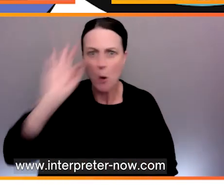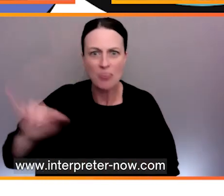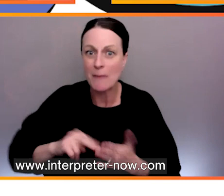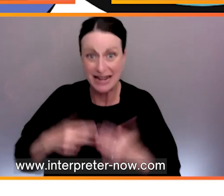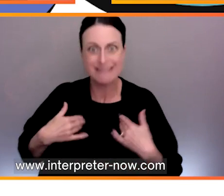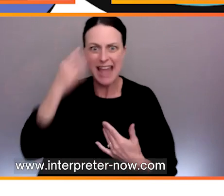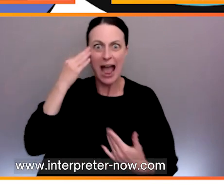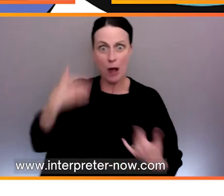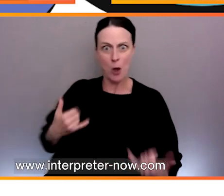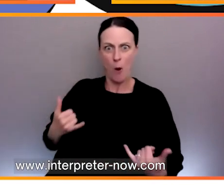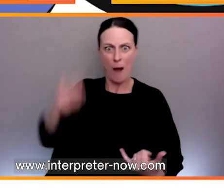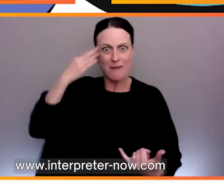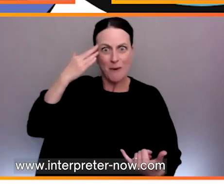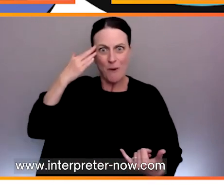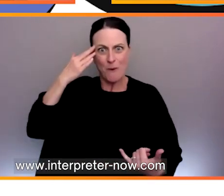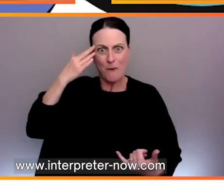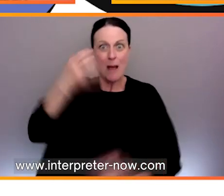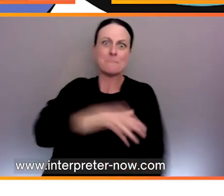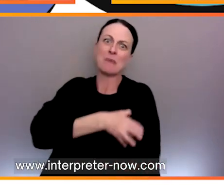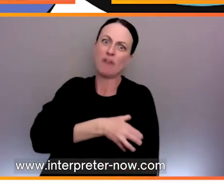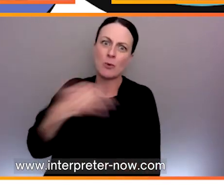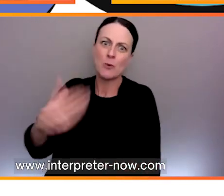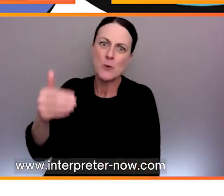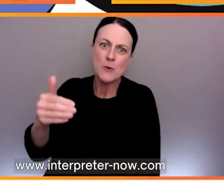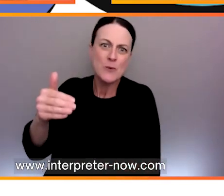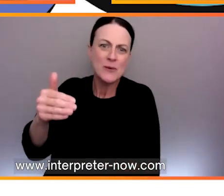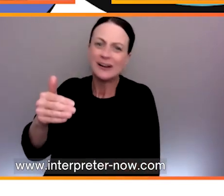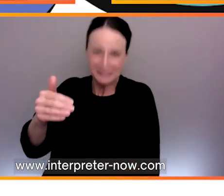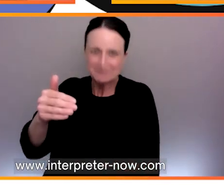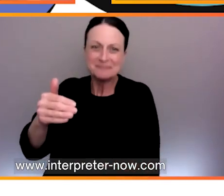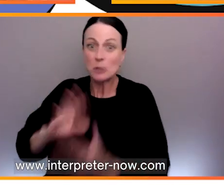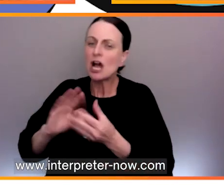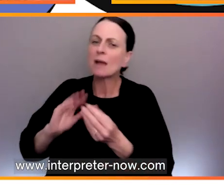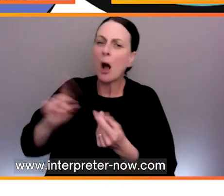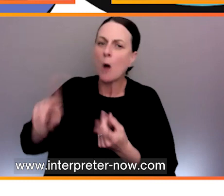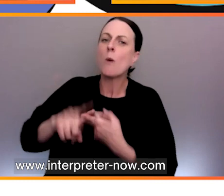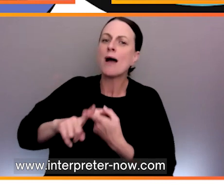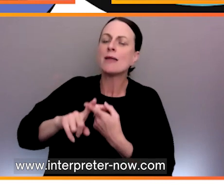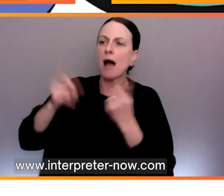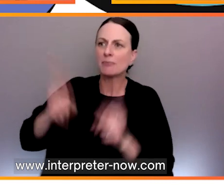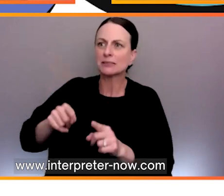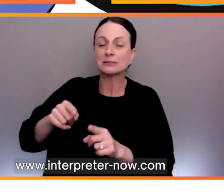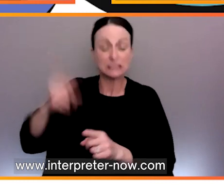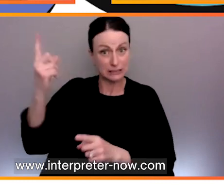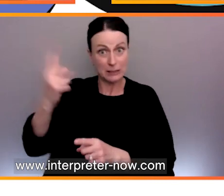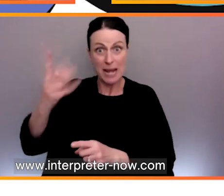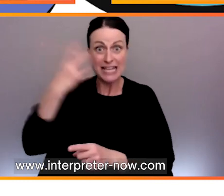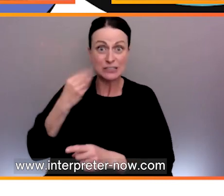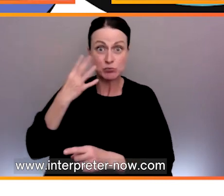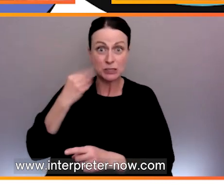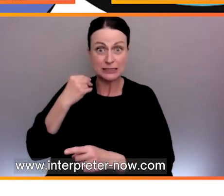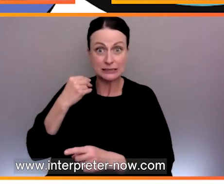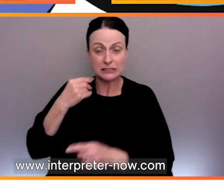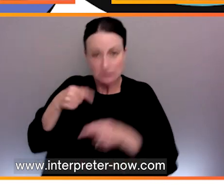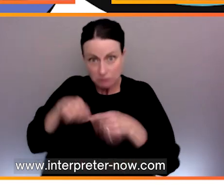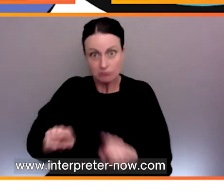hits. And yeah. And part of that, I think, is because it can be very lonely. You feel like you're alone and start to question yourself. And if